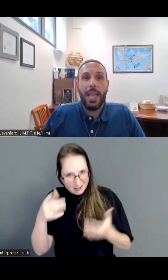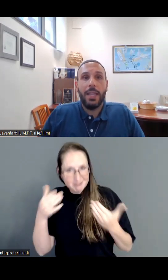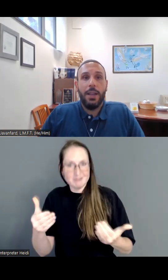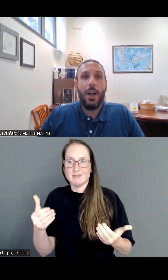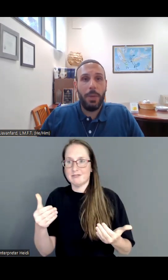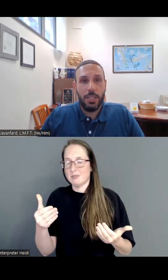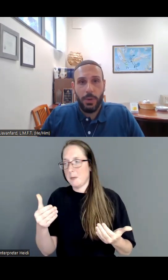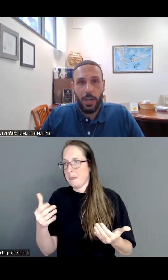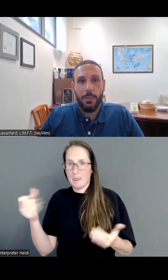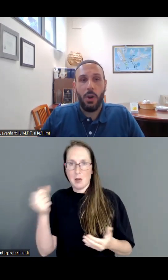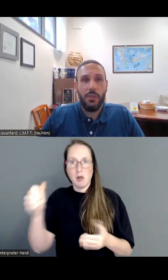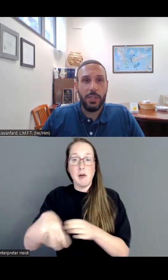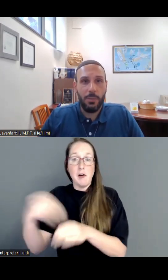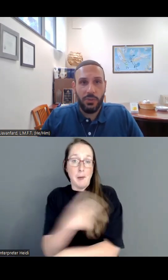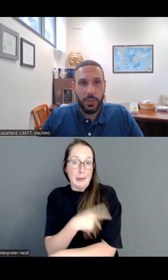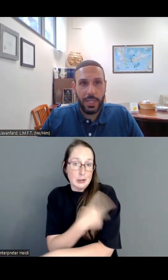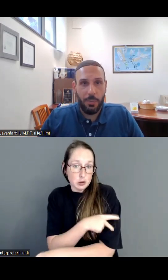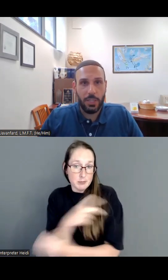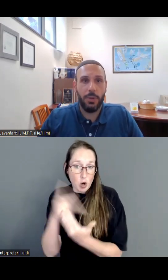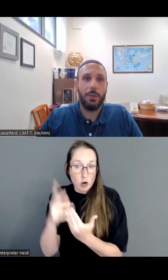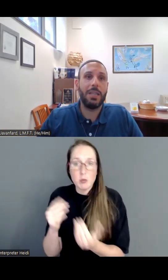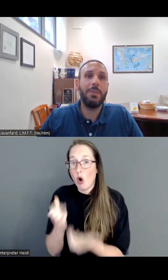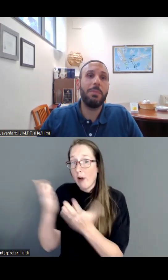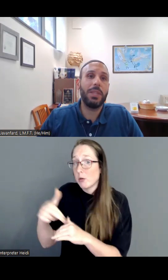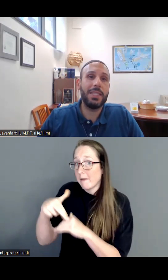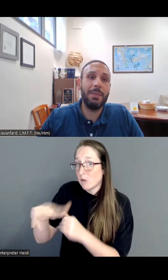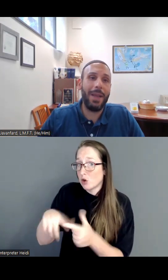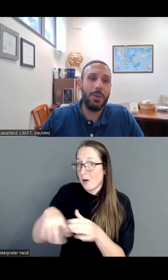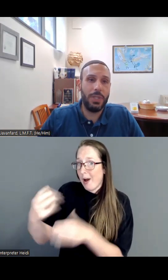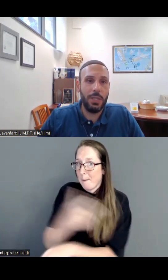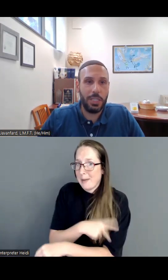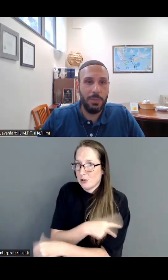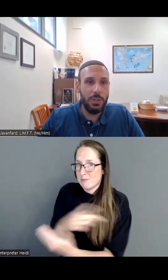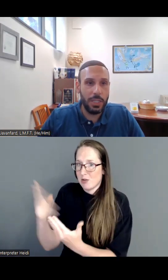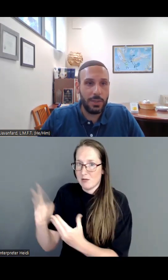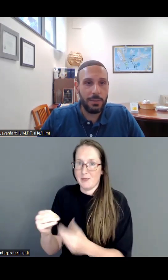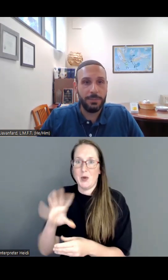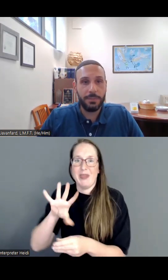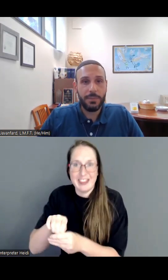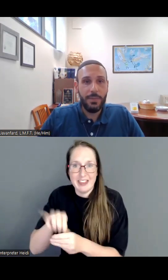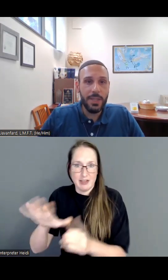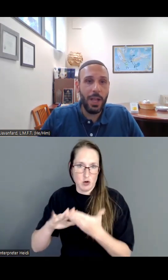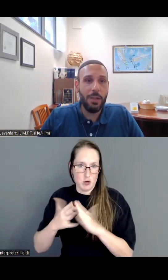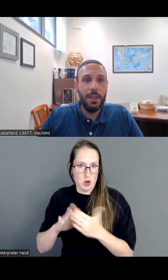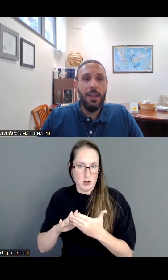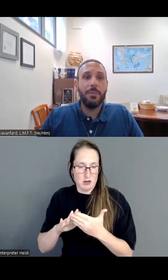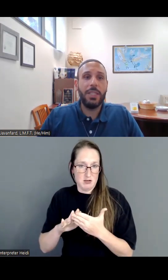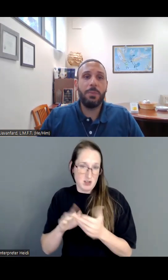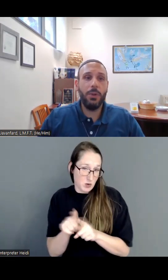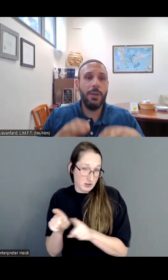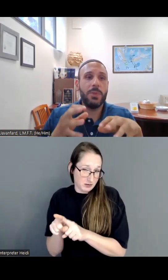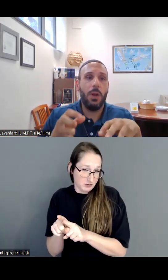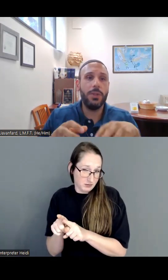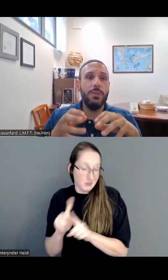into a outpatient program or offering them referrals to outpatient programs. That may be placing them back within their communities as well. But